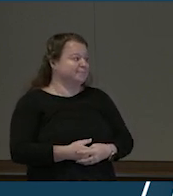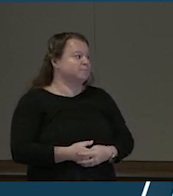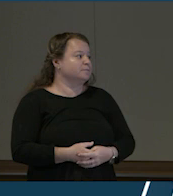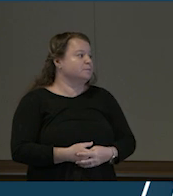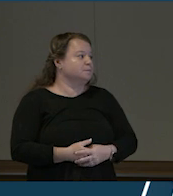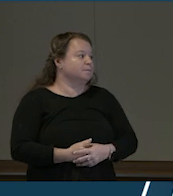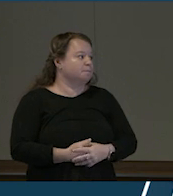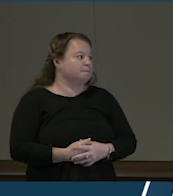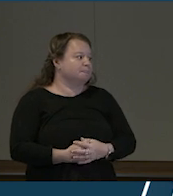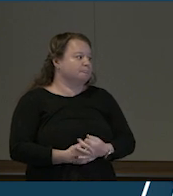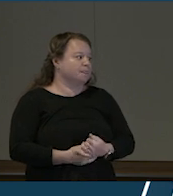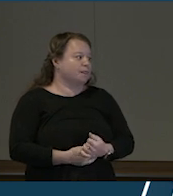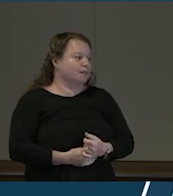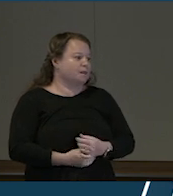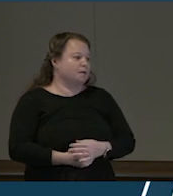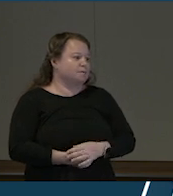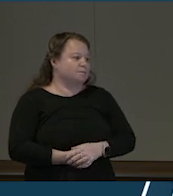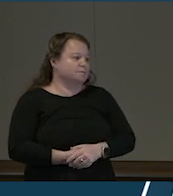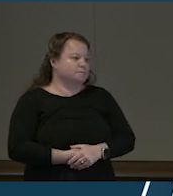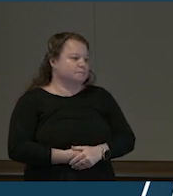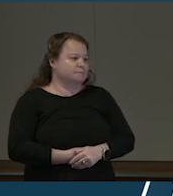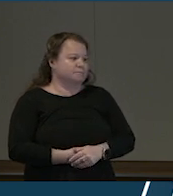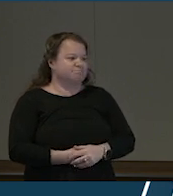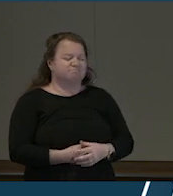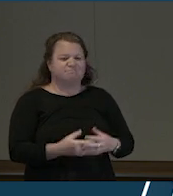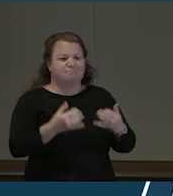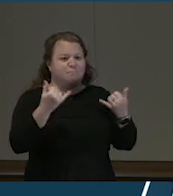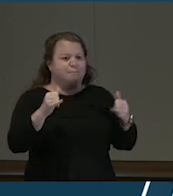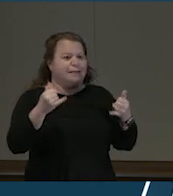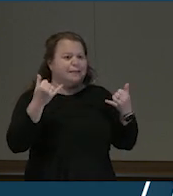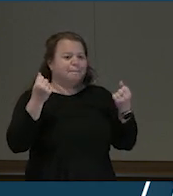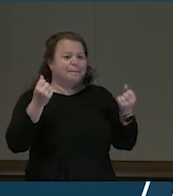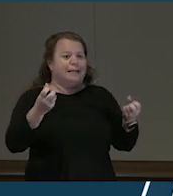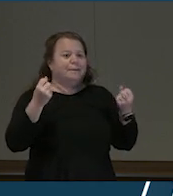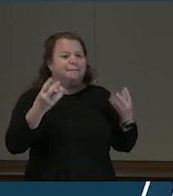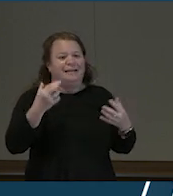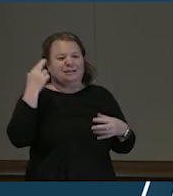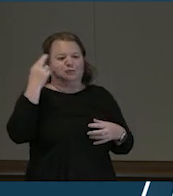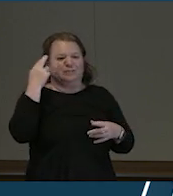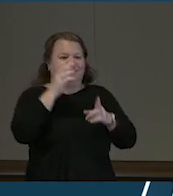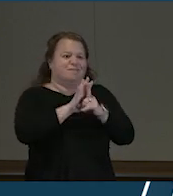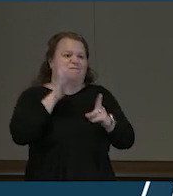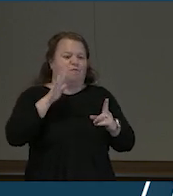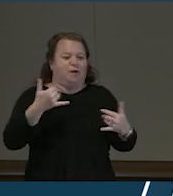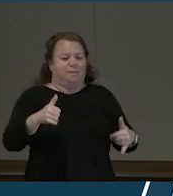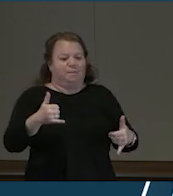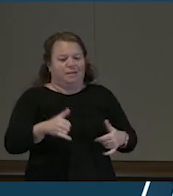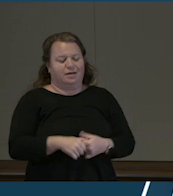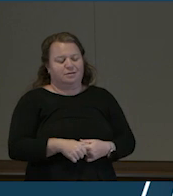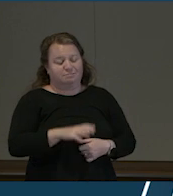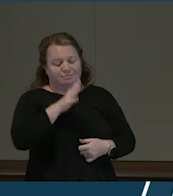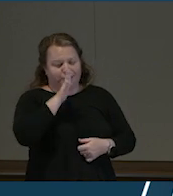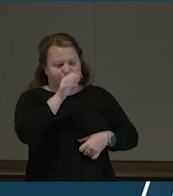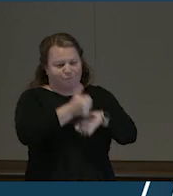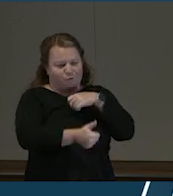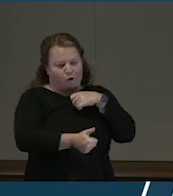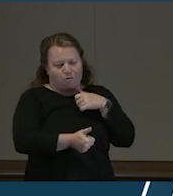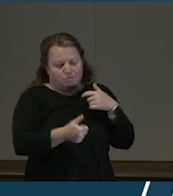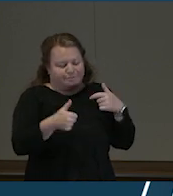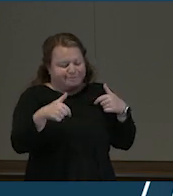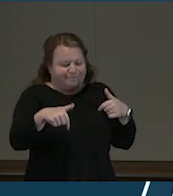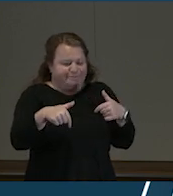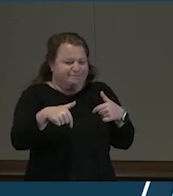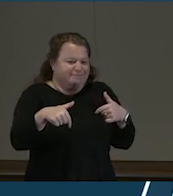There is so many things that keep us from playing and finding that connection, and of course, no fault of our own. Like we said, judgment-free